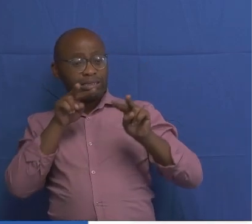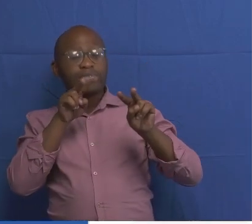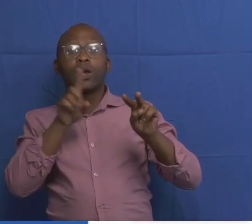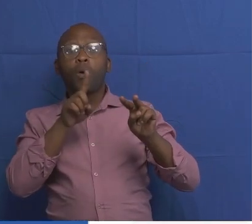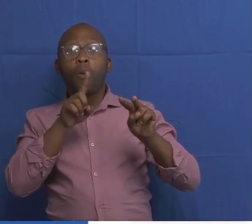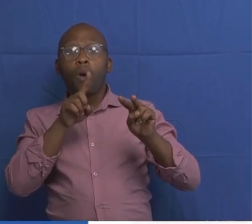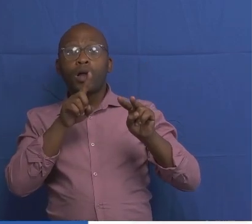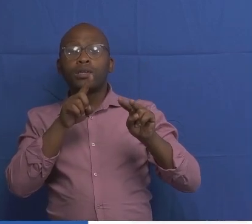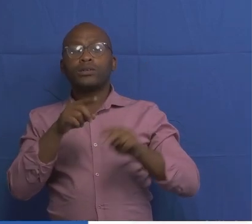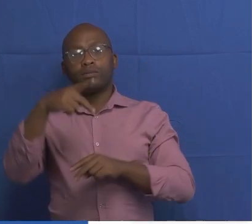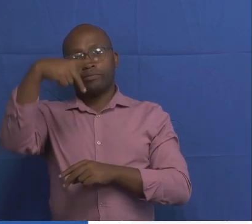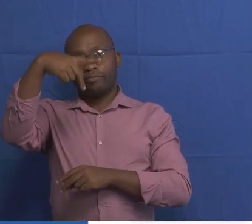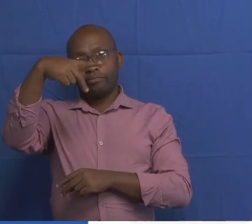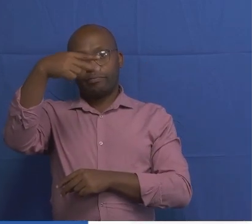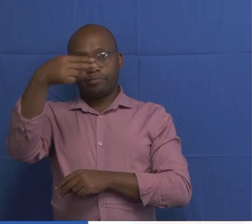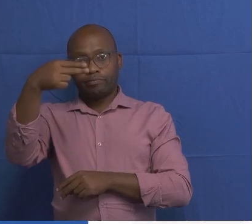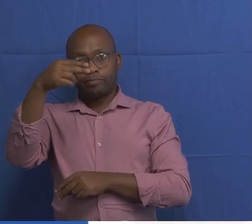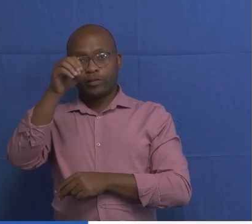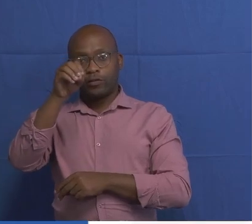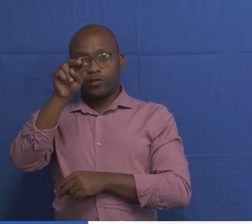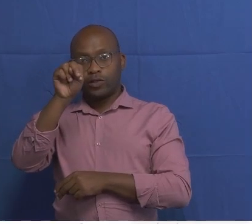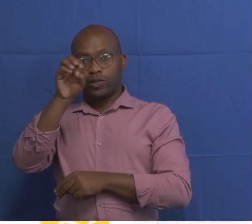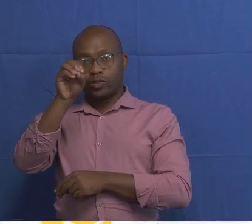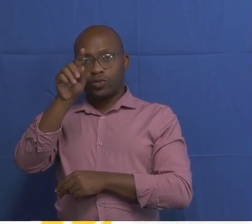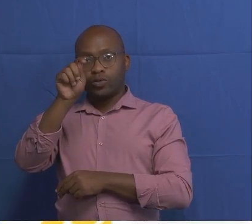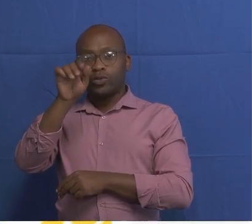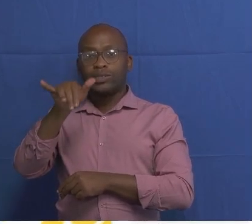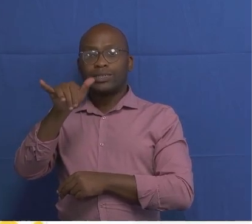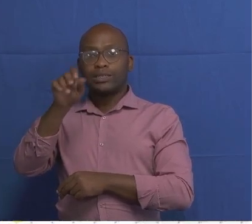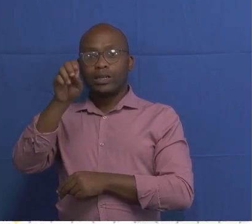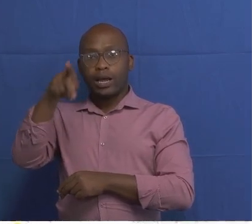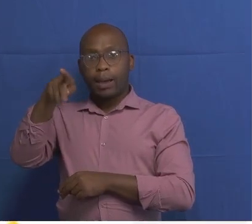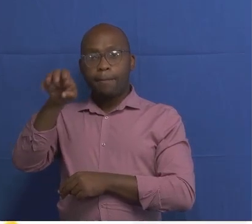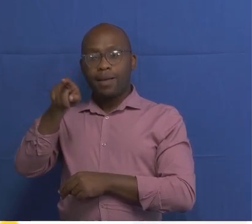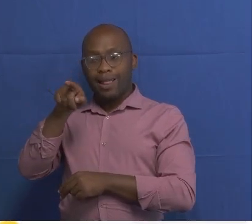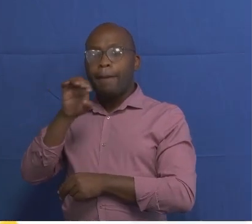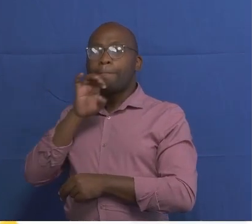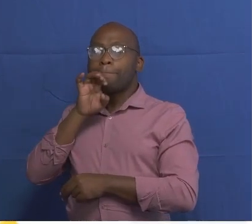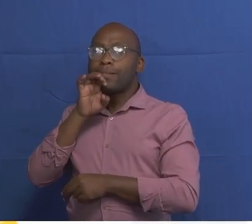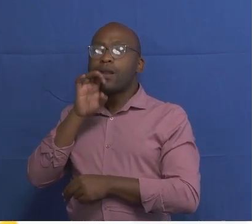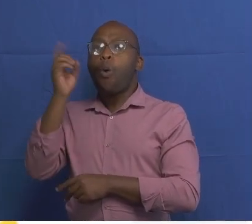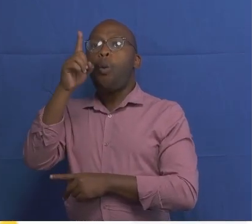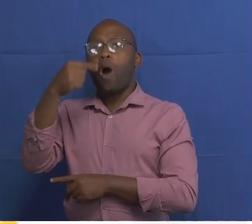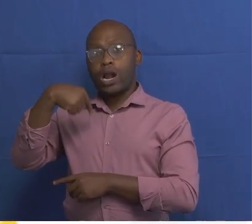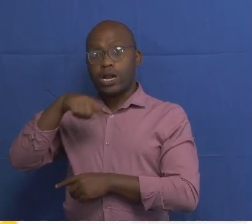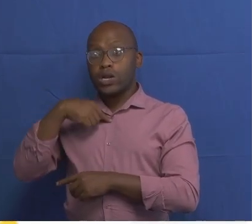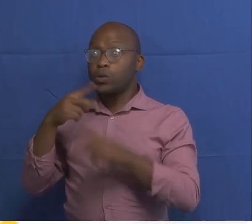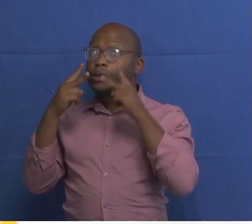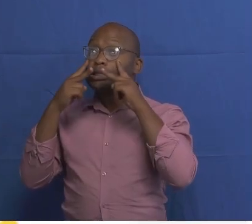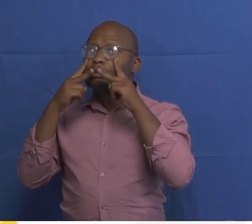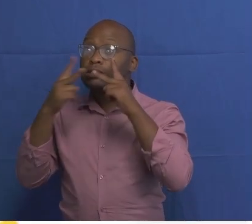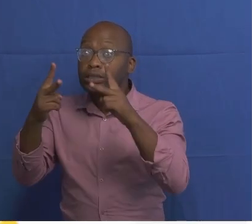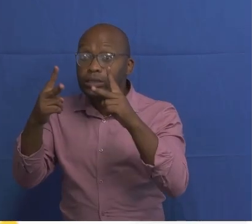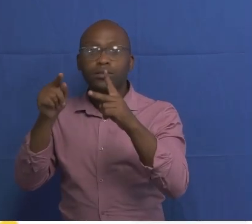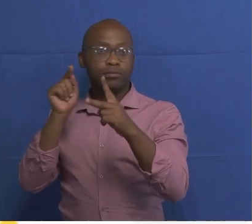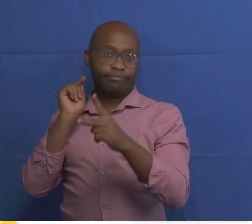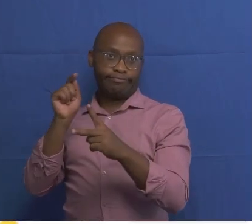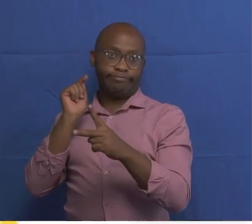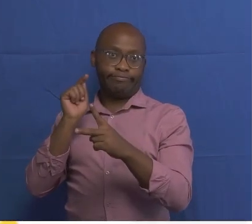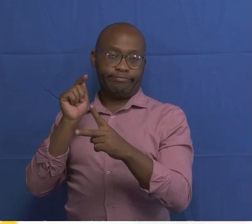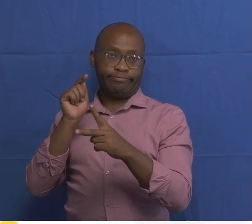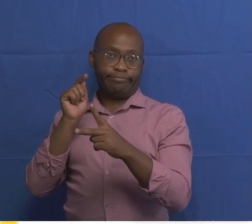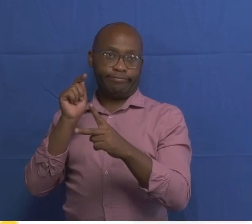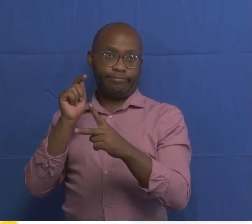the phenotype. Let's look at an example here and look at how eye color is inherited.